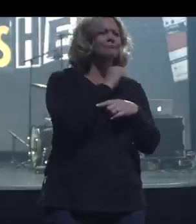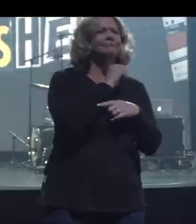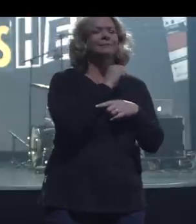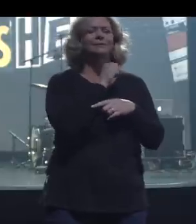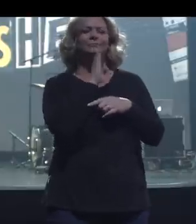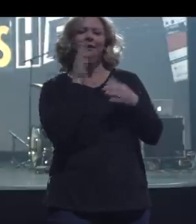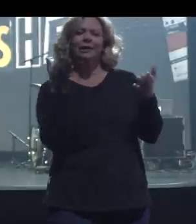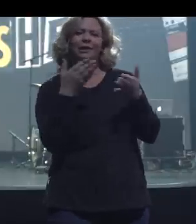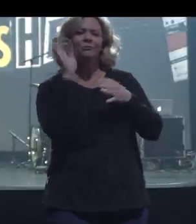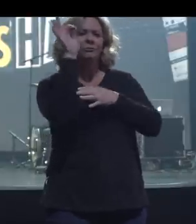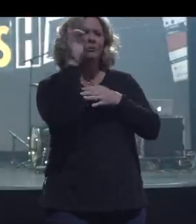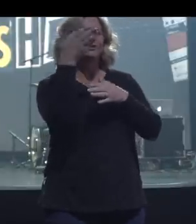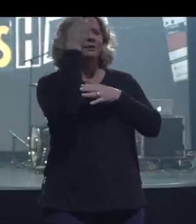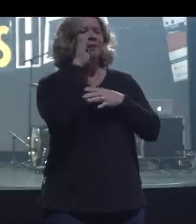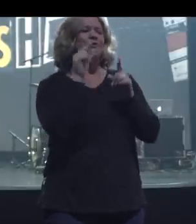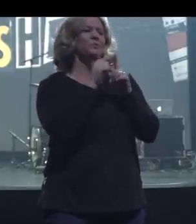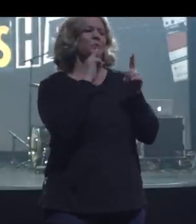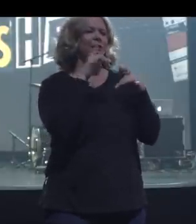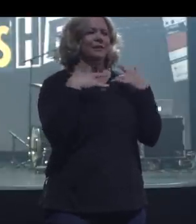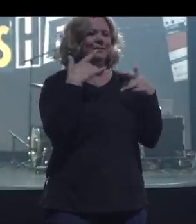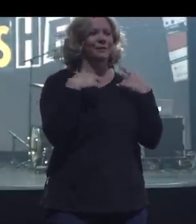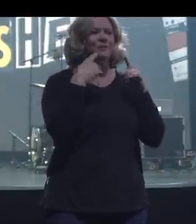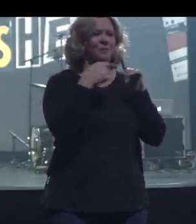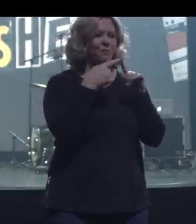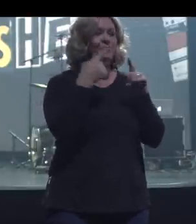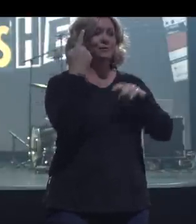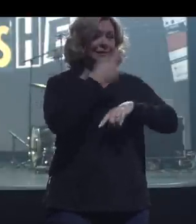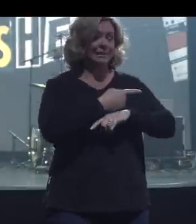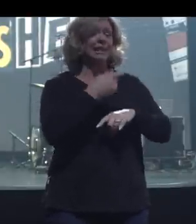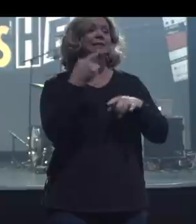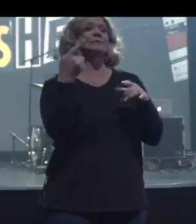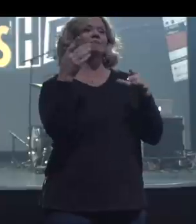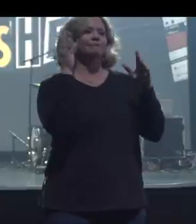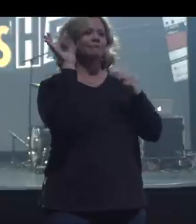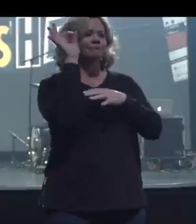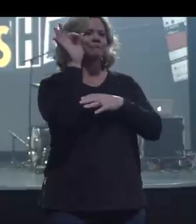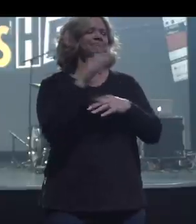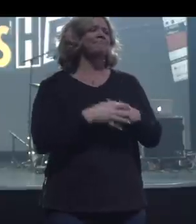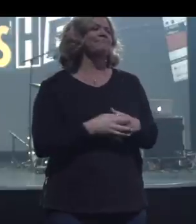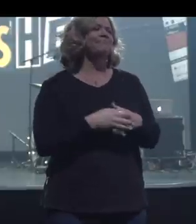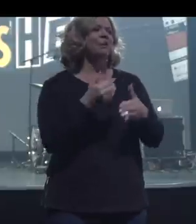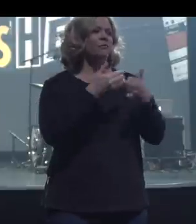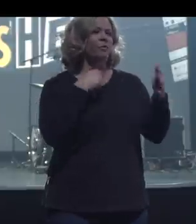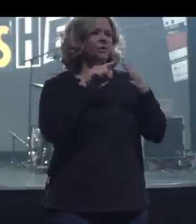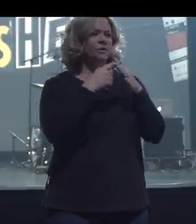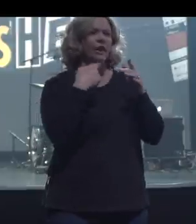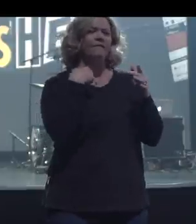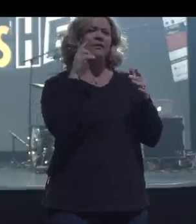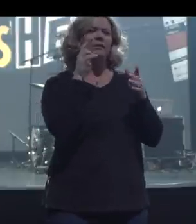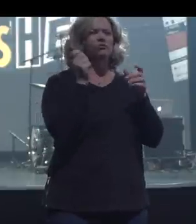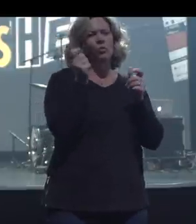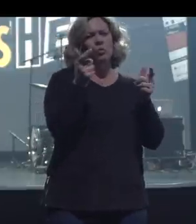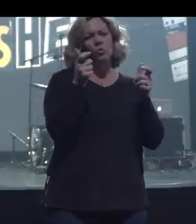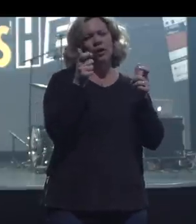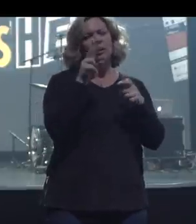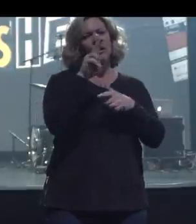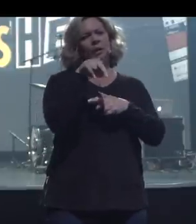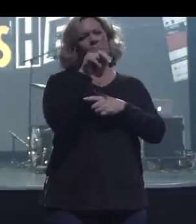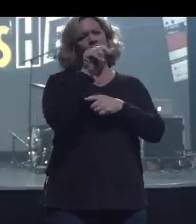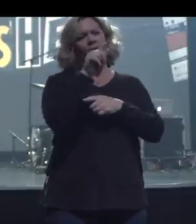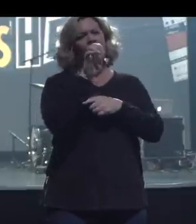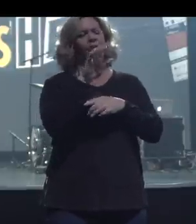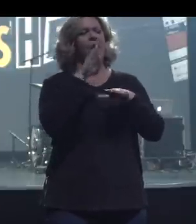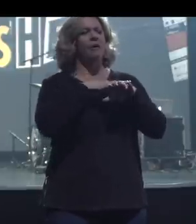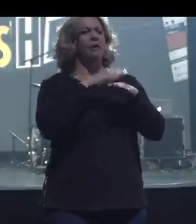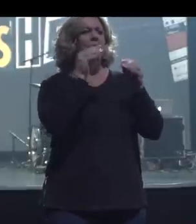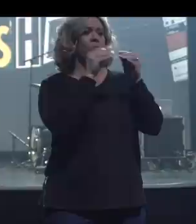and preaching God's word, and I'm really excited about today's message. Before I get into it, I want to give you a quick update on More Than Us. More Than